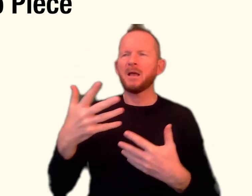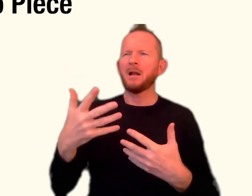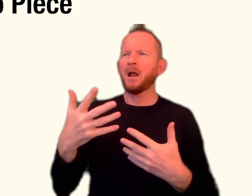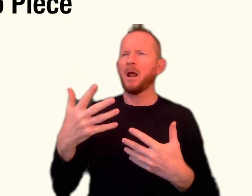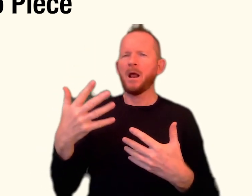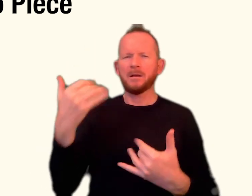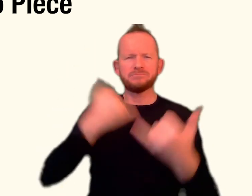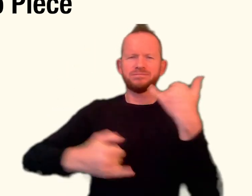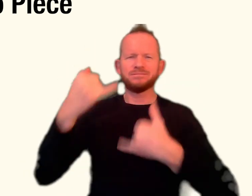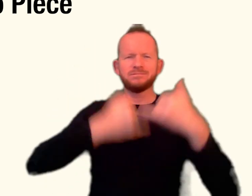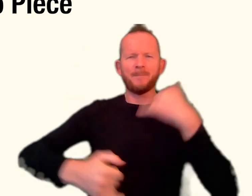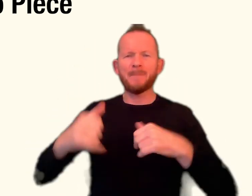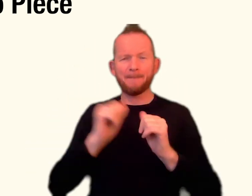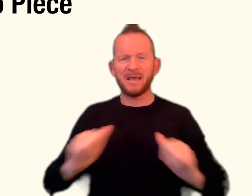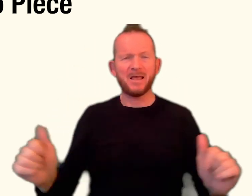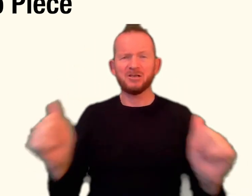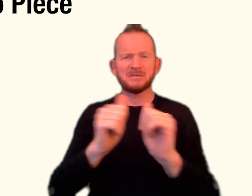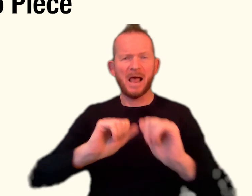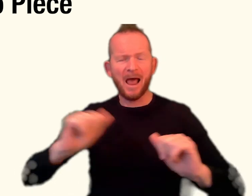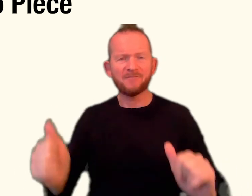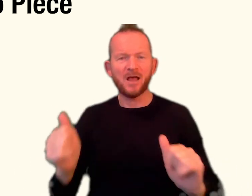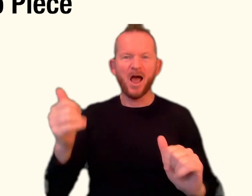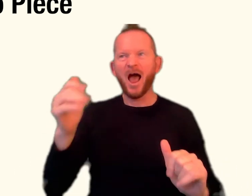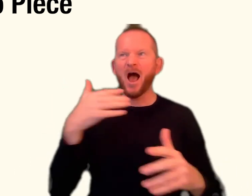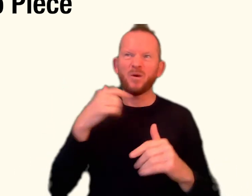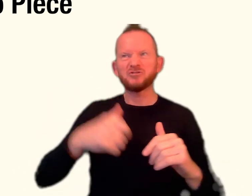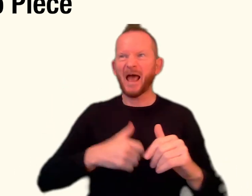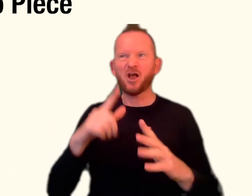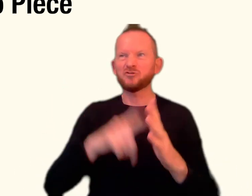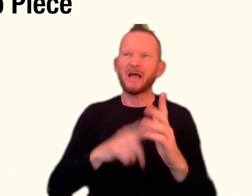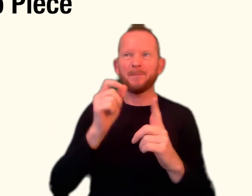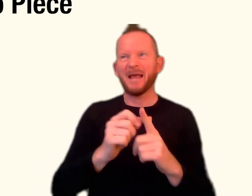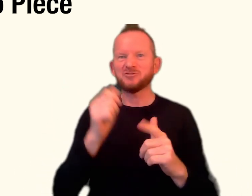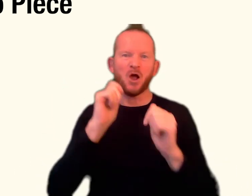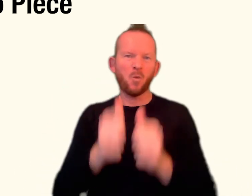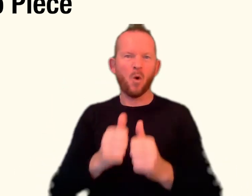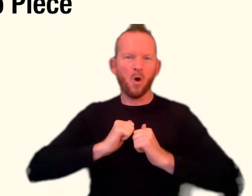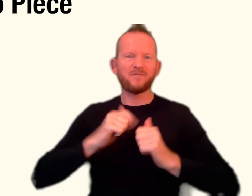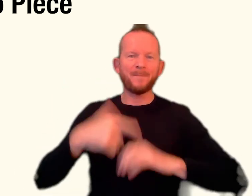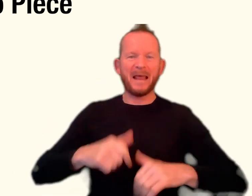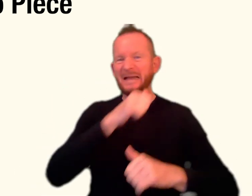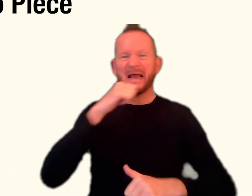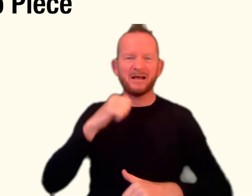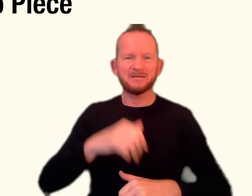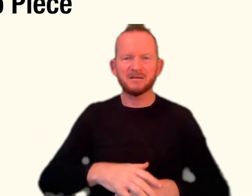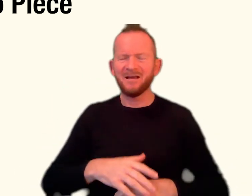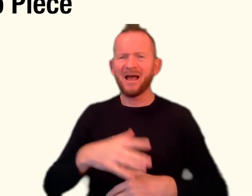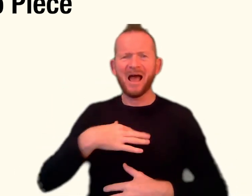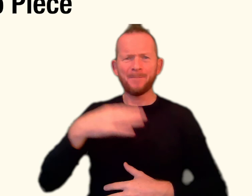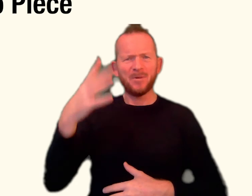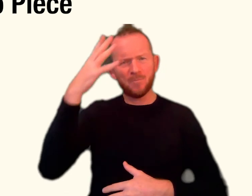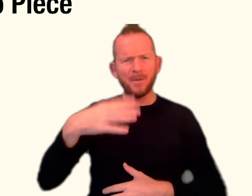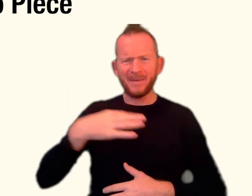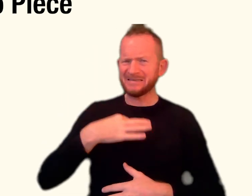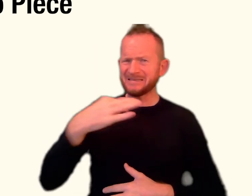peers afterwards because they were like, oh, I wish I got a Jack Petchey Award for being nice. I just remember that just being singled out like that